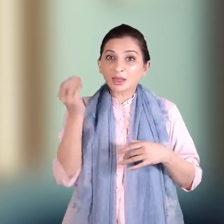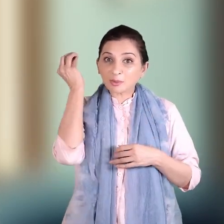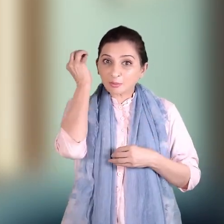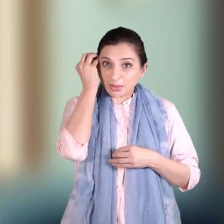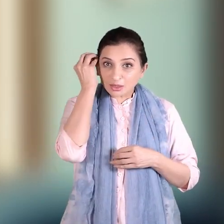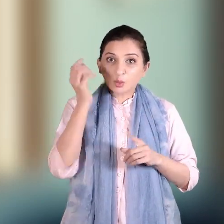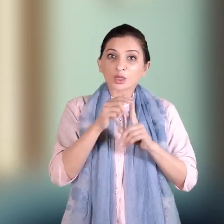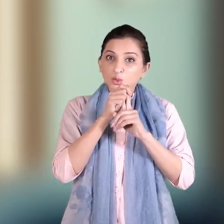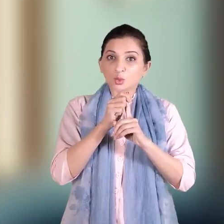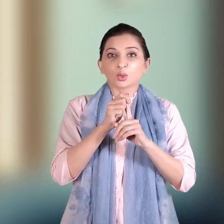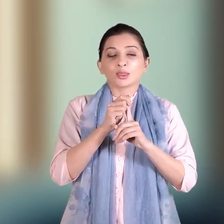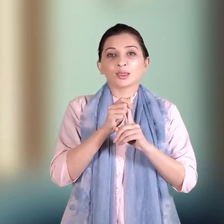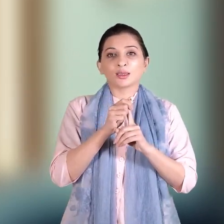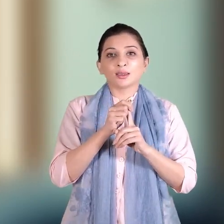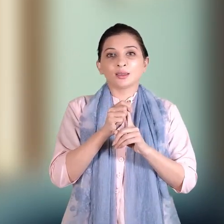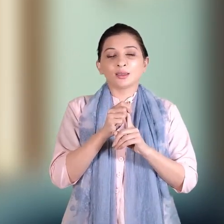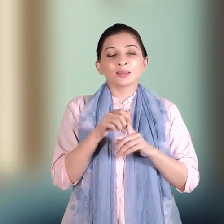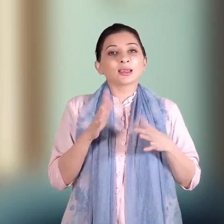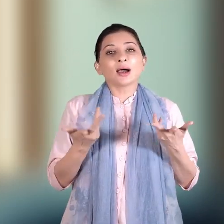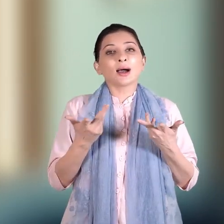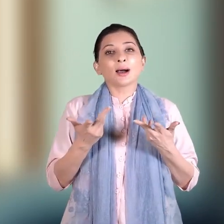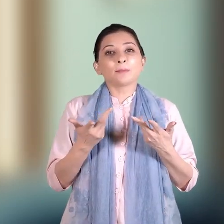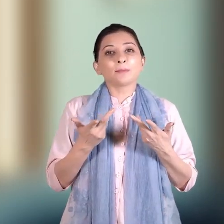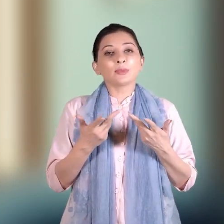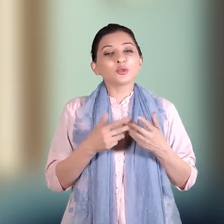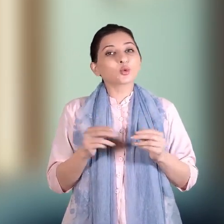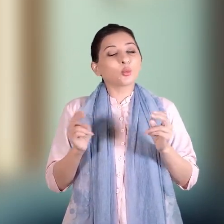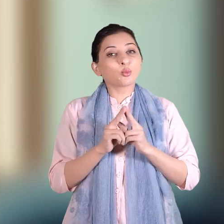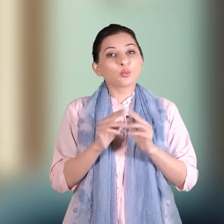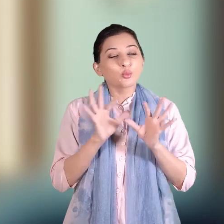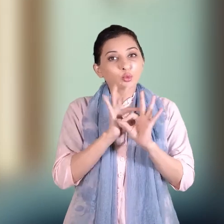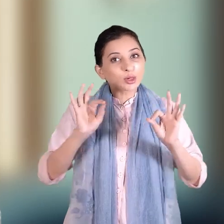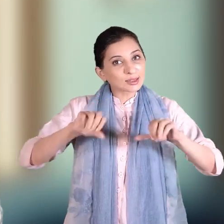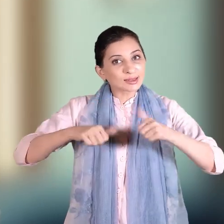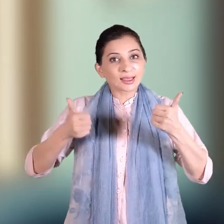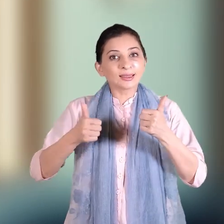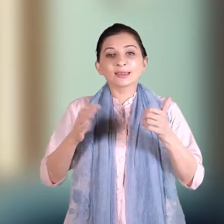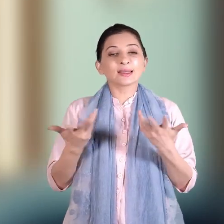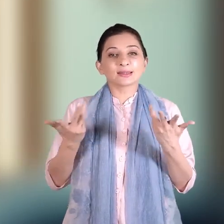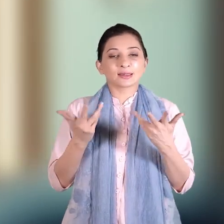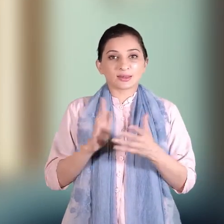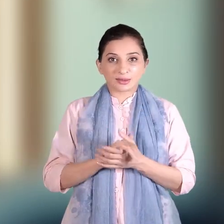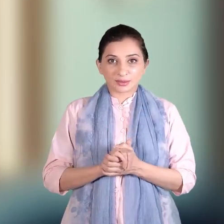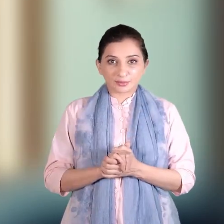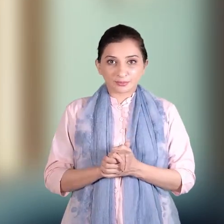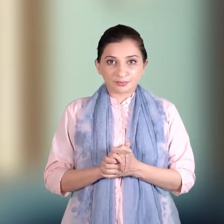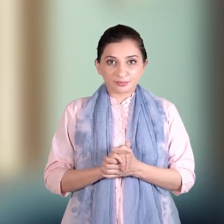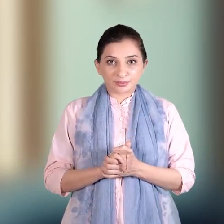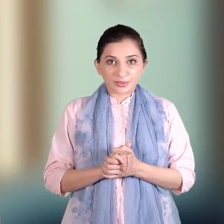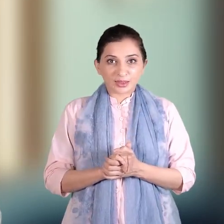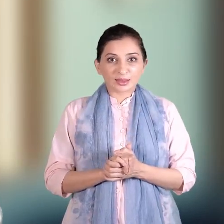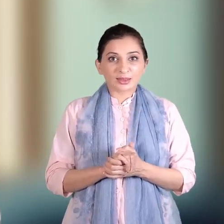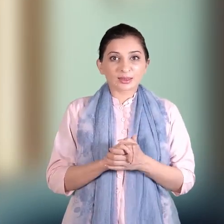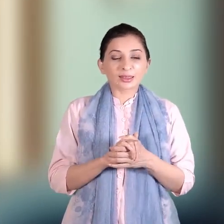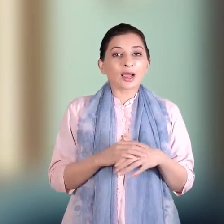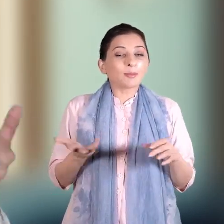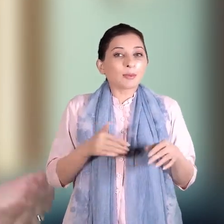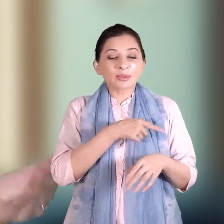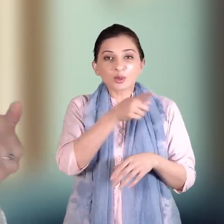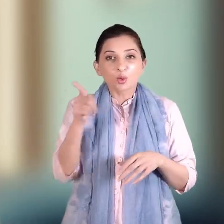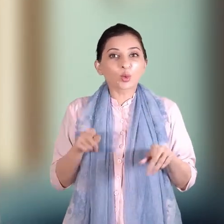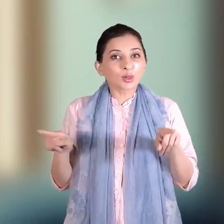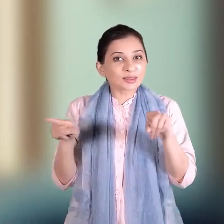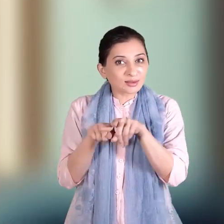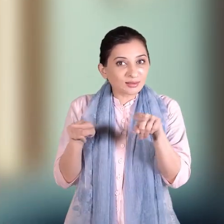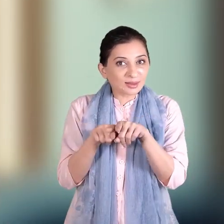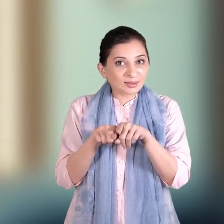When they come up for you, what do you want to do about them? How do you think it will manifest in your relationship? How do you think